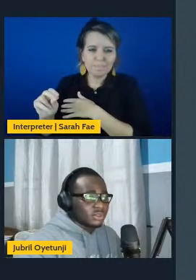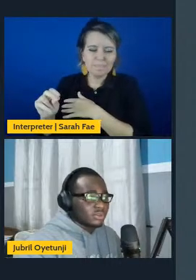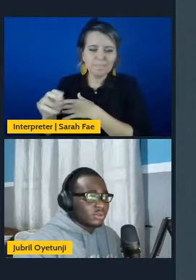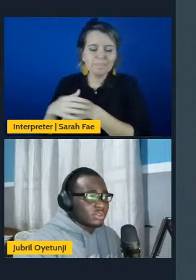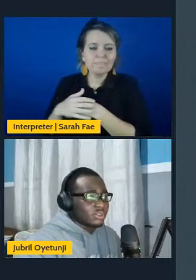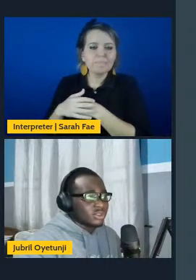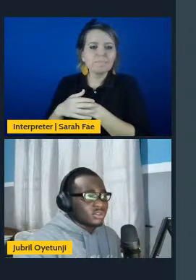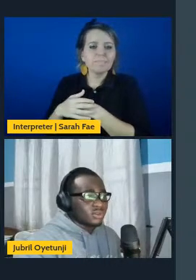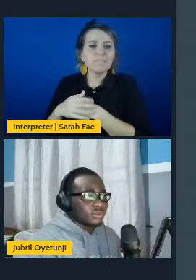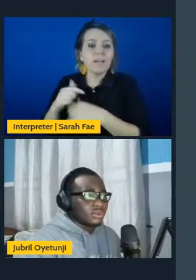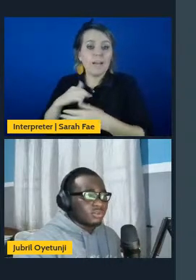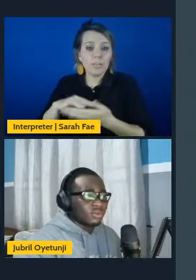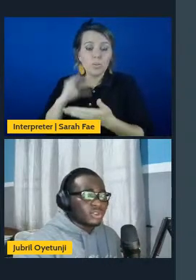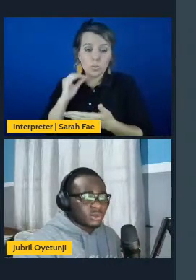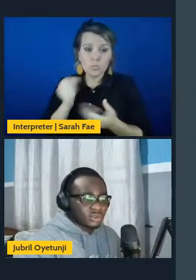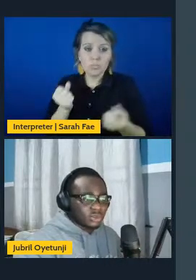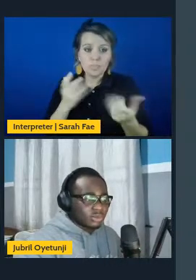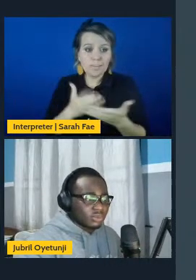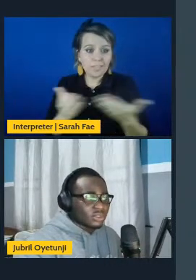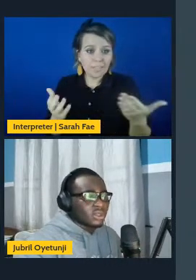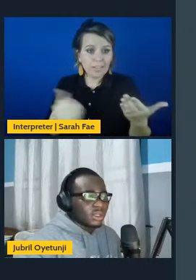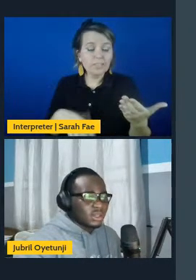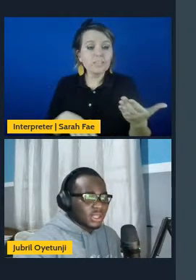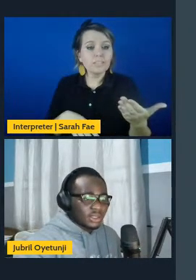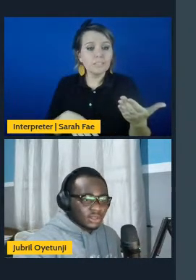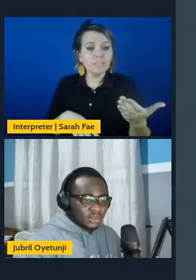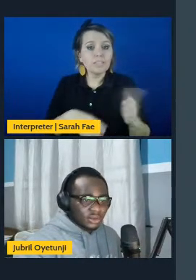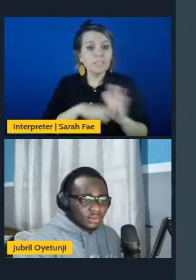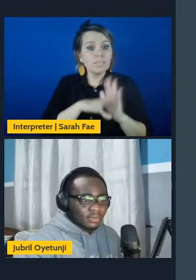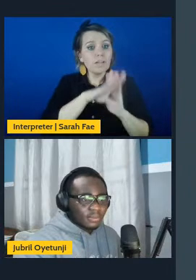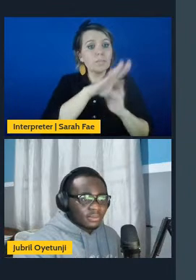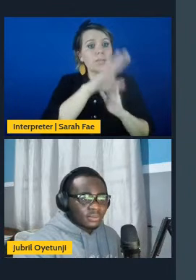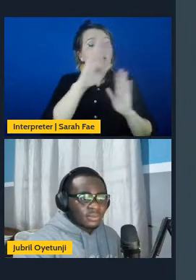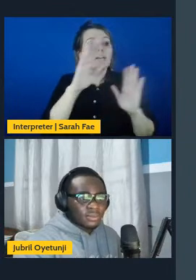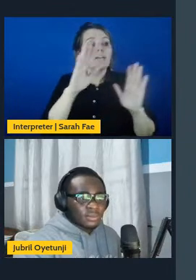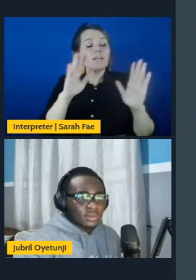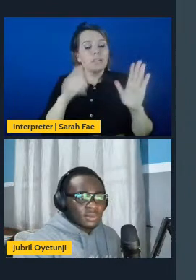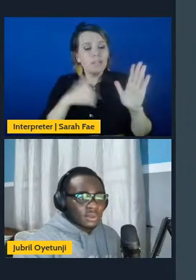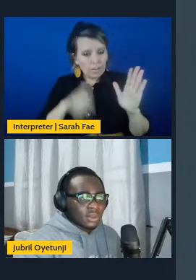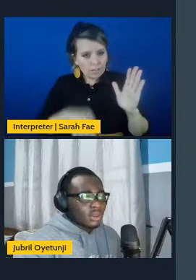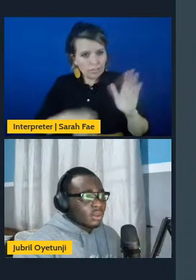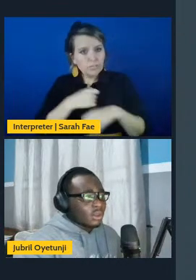new technologies is to develop a structured approach, like I did here.